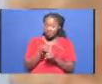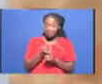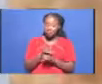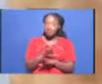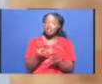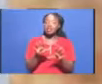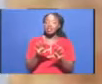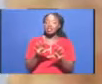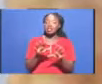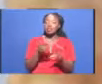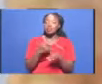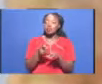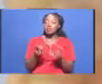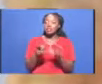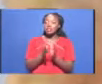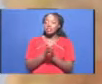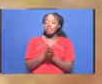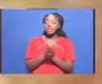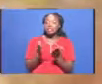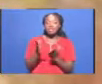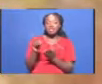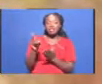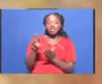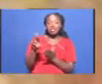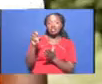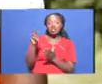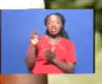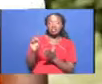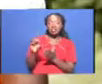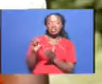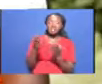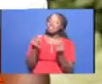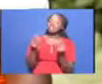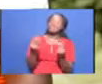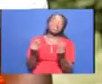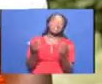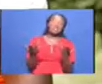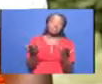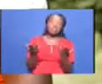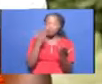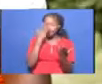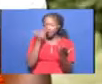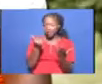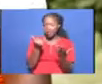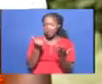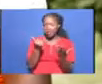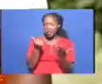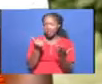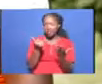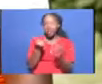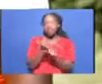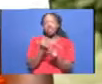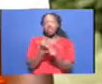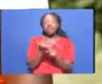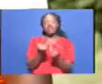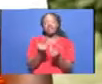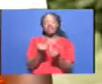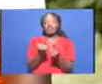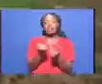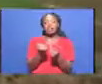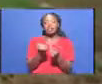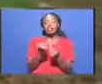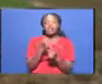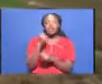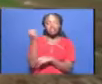areas, but the drones make it easier to disperse these seeds because they do the work at an aerial